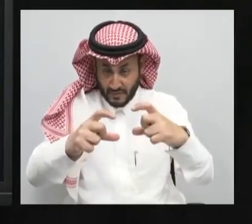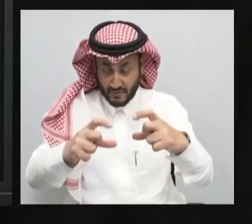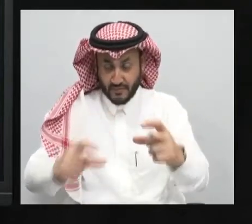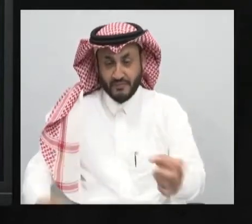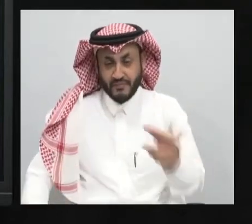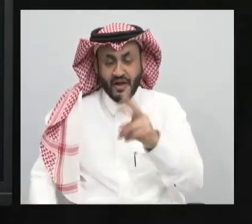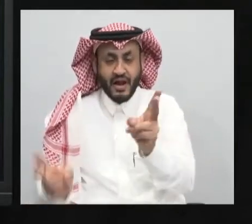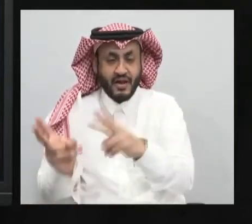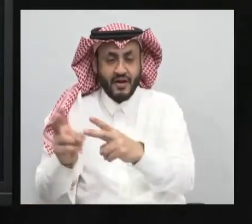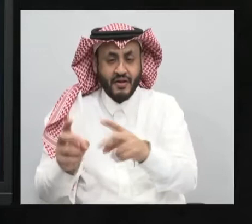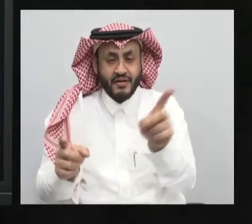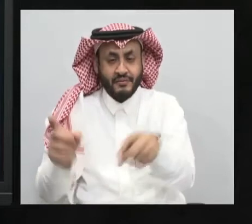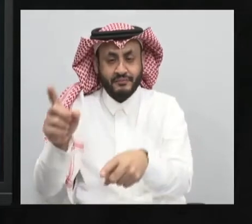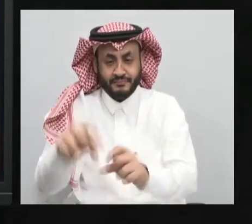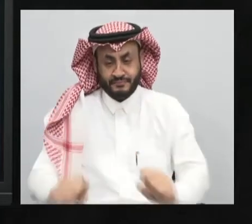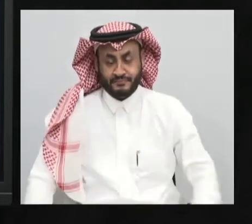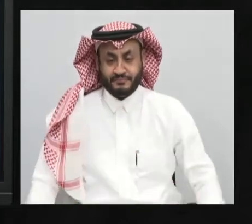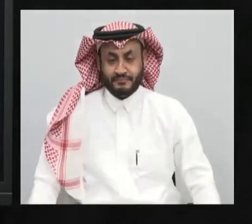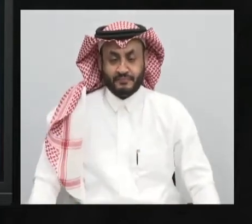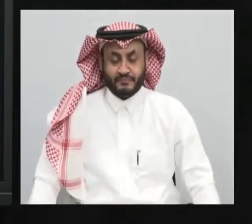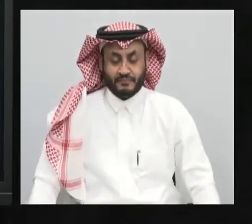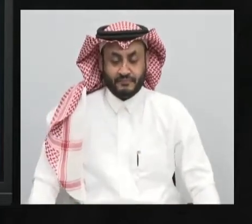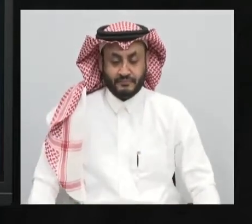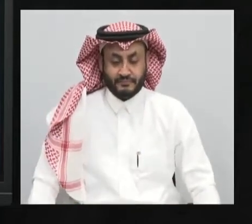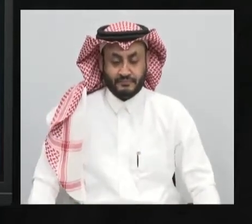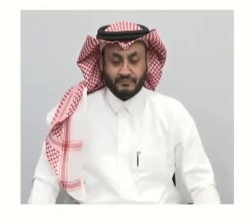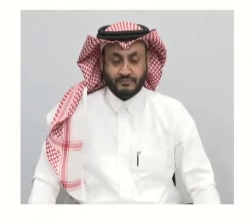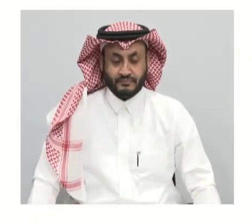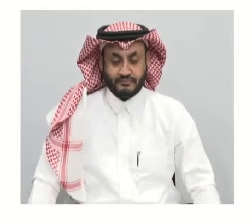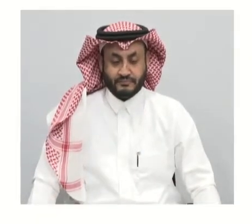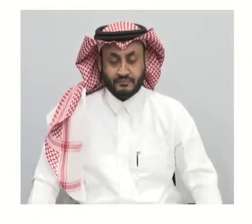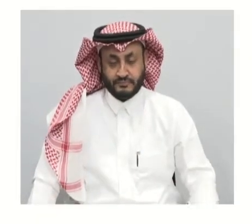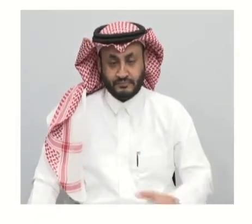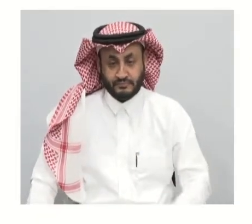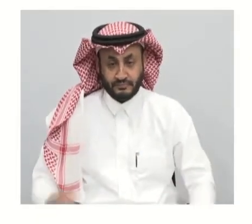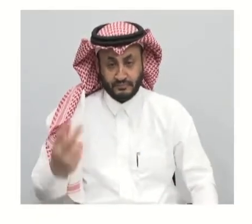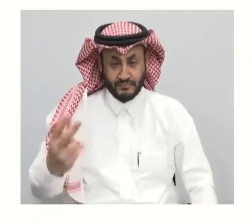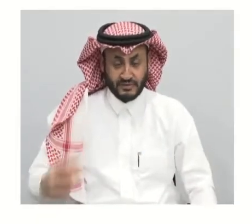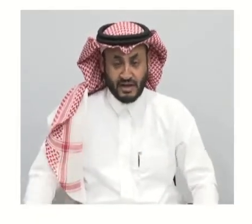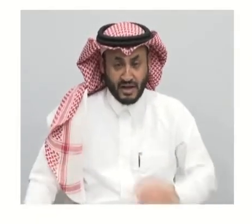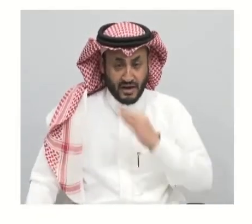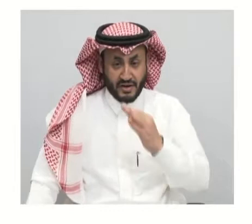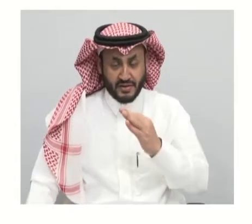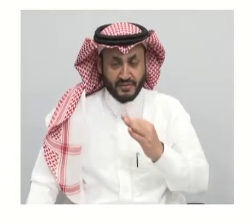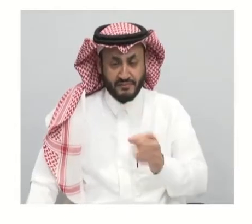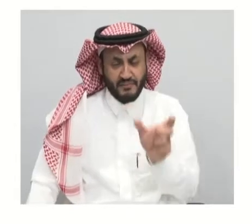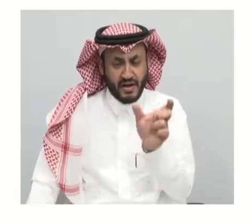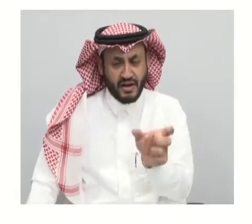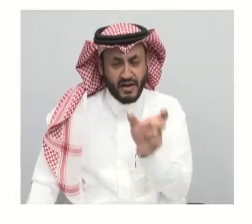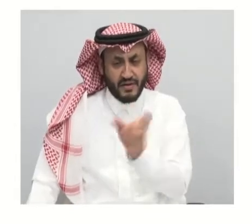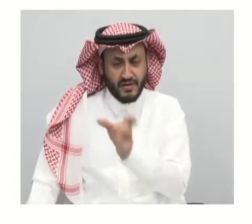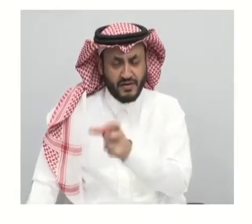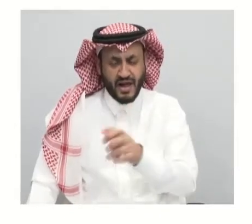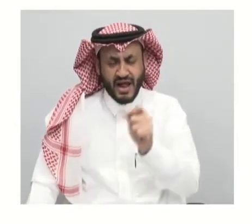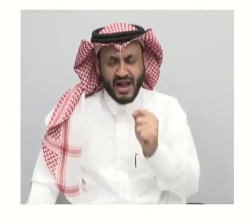pictures with the sounds, okay? Also, you will be able to pronounce the syllable